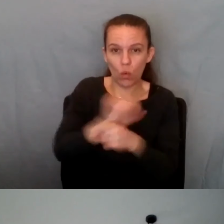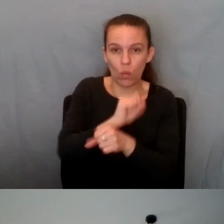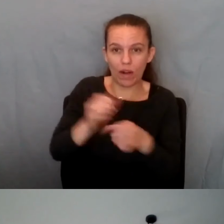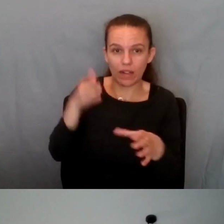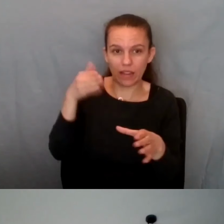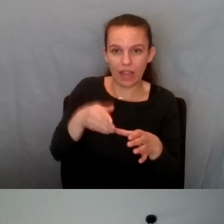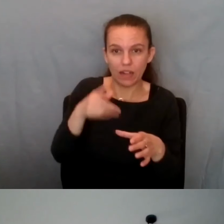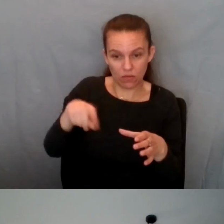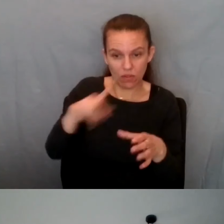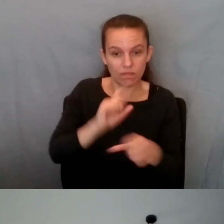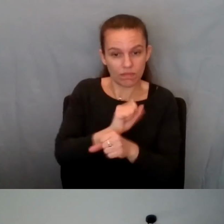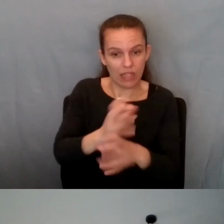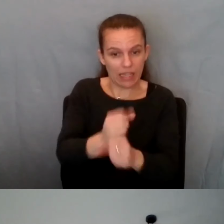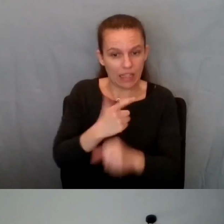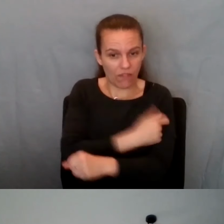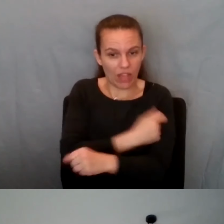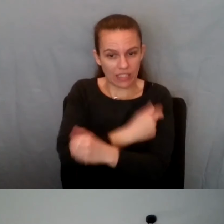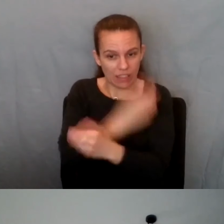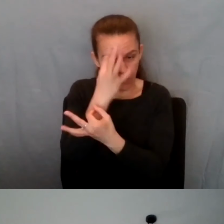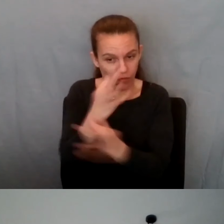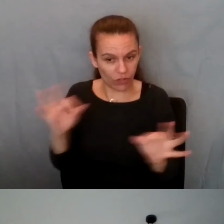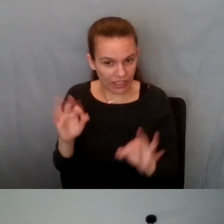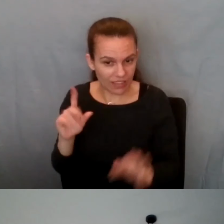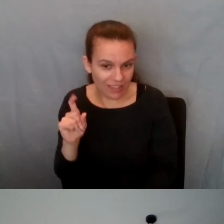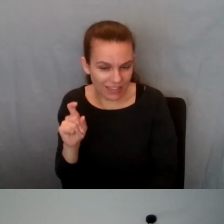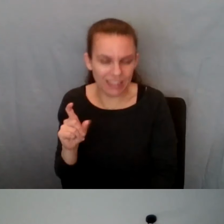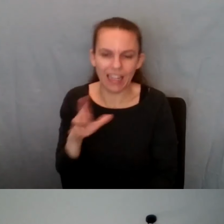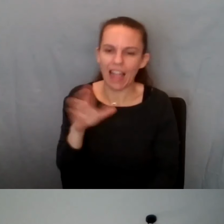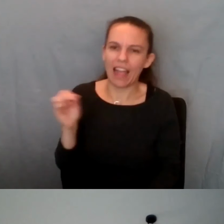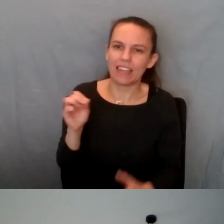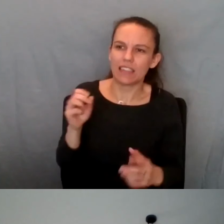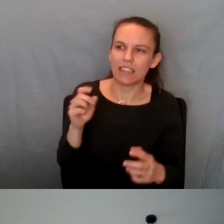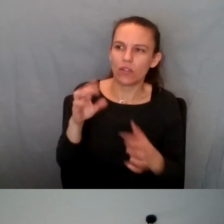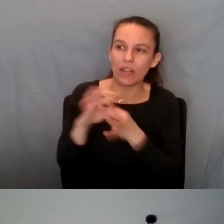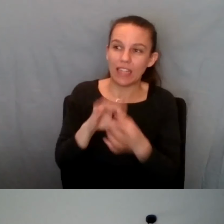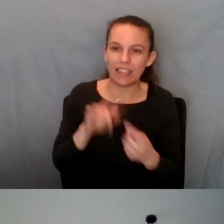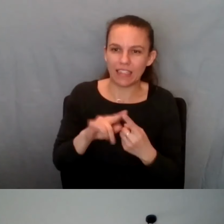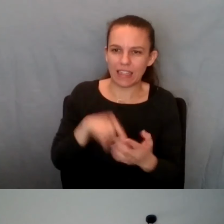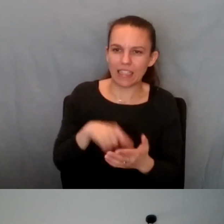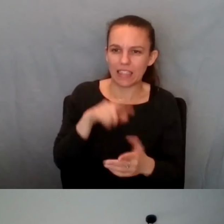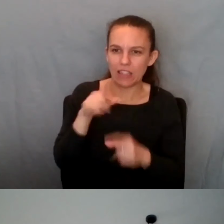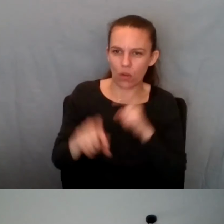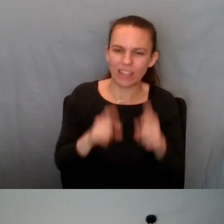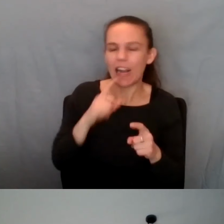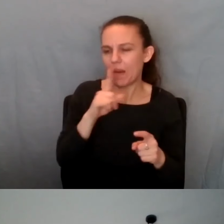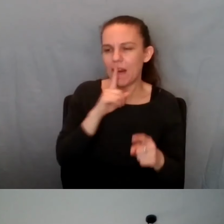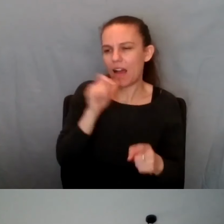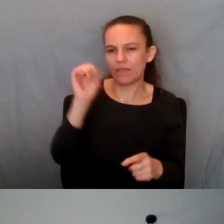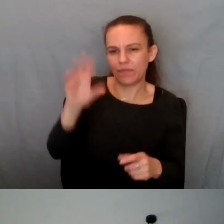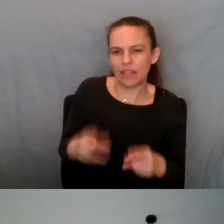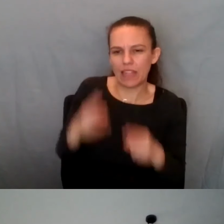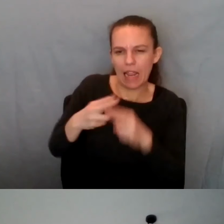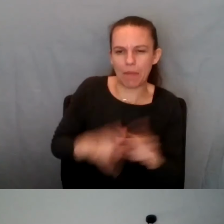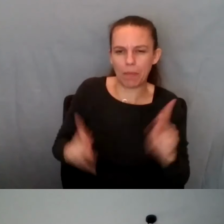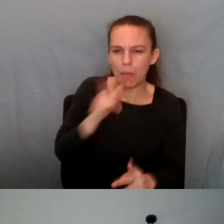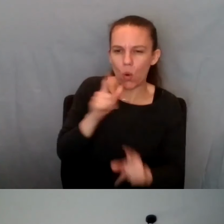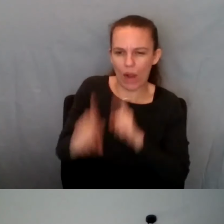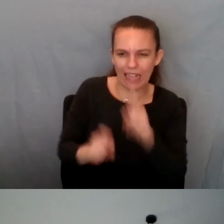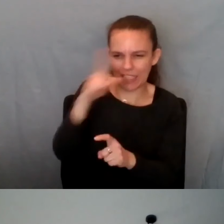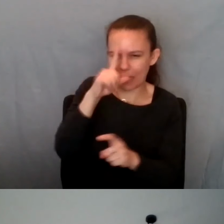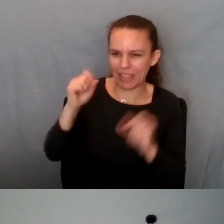countries? And related to that, the question, and I'm not taking people's names because lots of people have the same question, is this issue